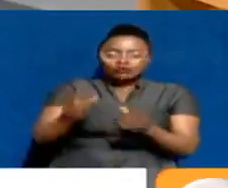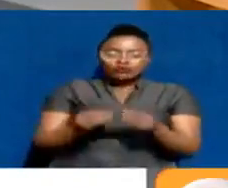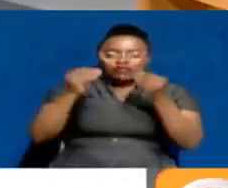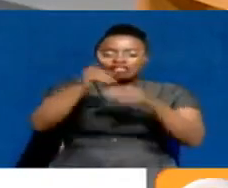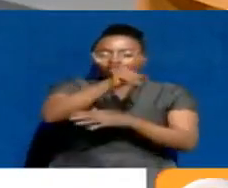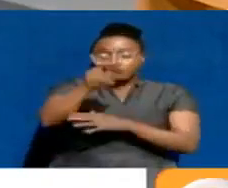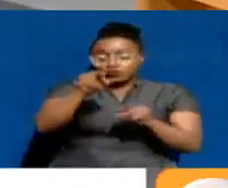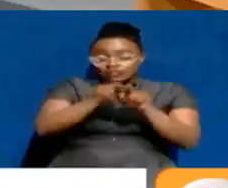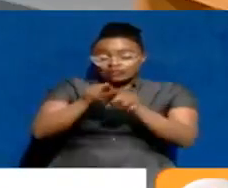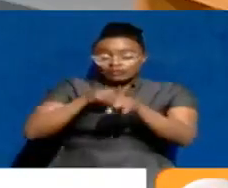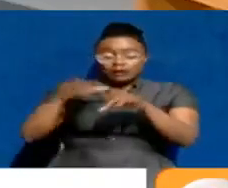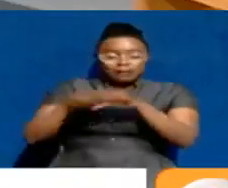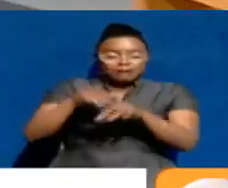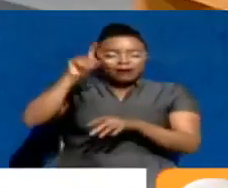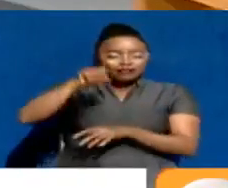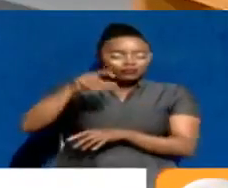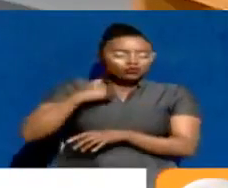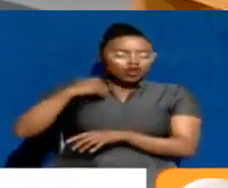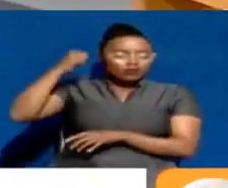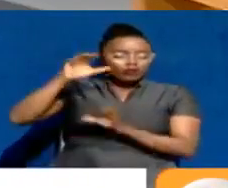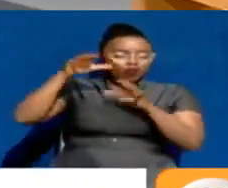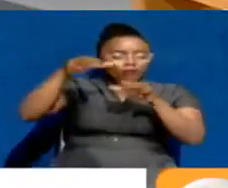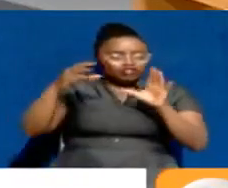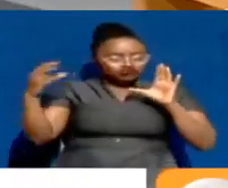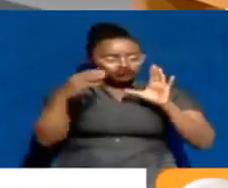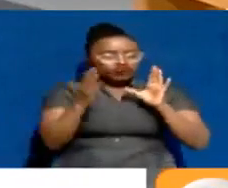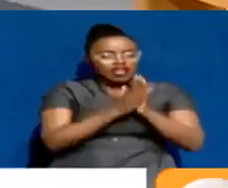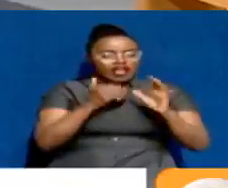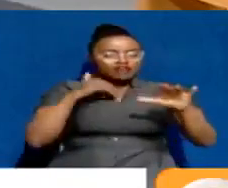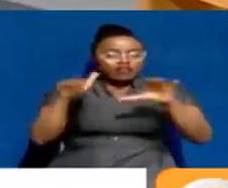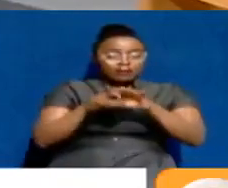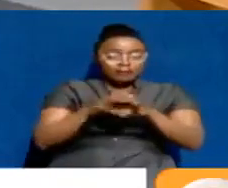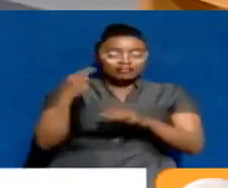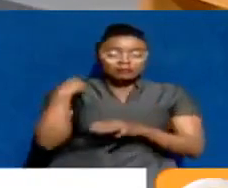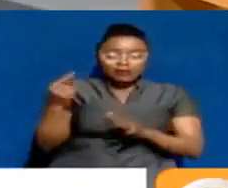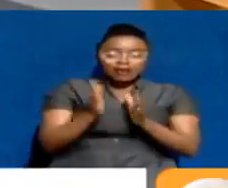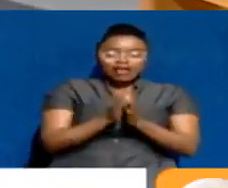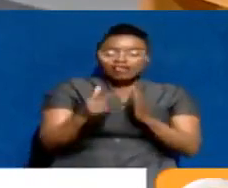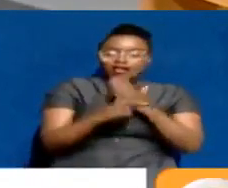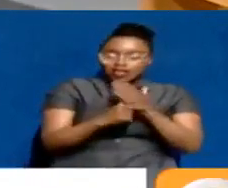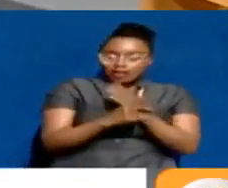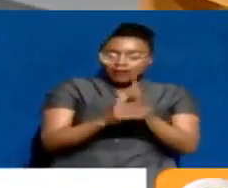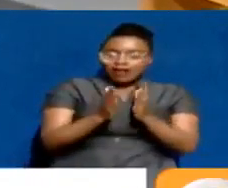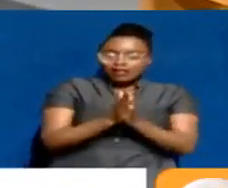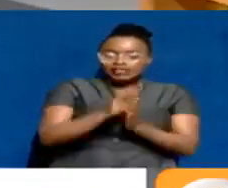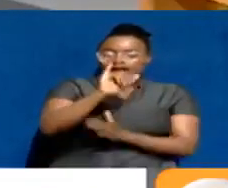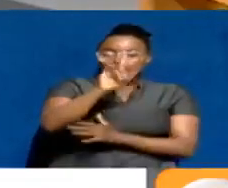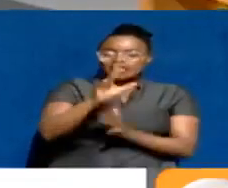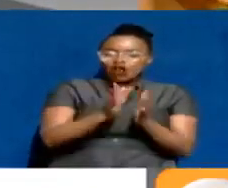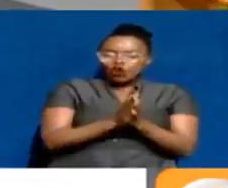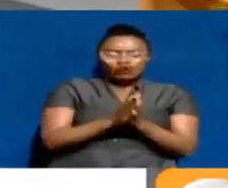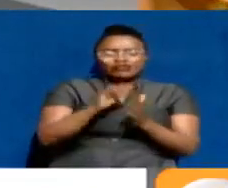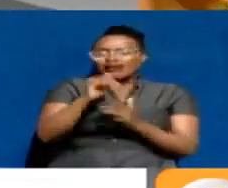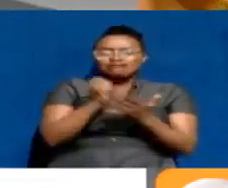you upon membership. It should have the party logo and the party name. It should have your membership number, your name, your ID or your passport